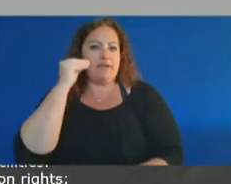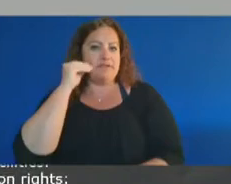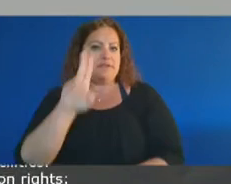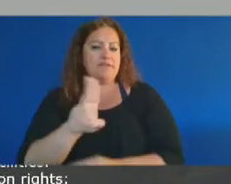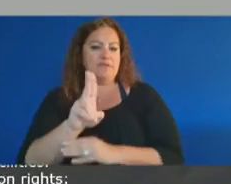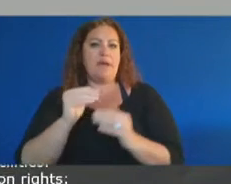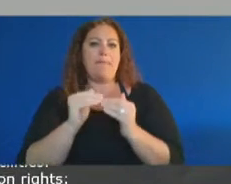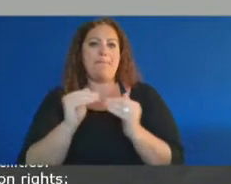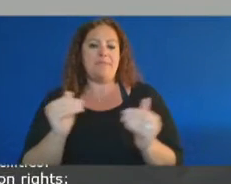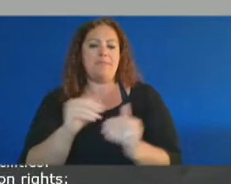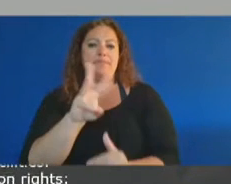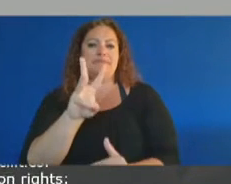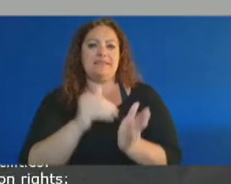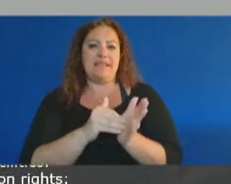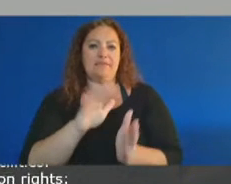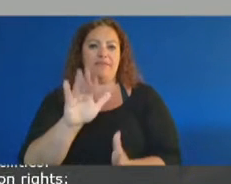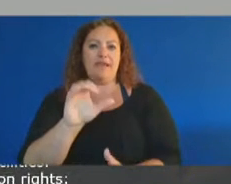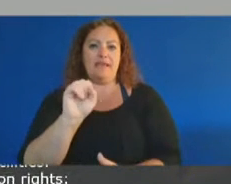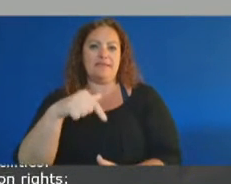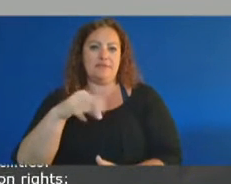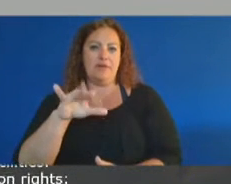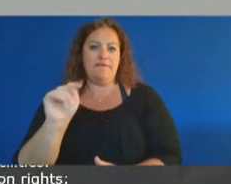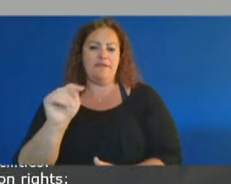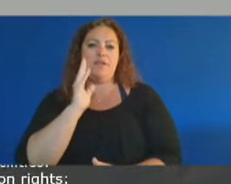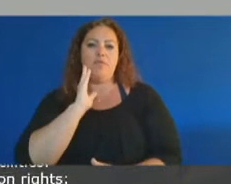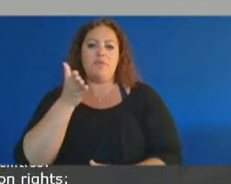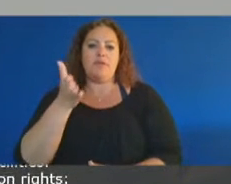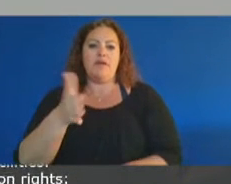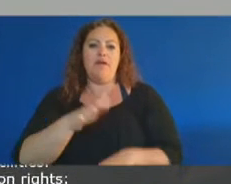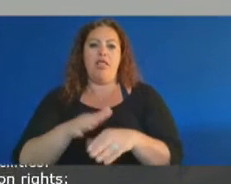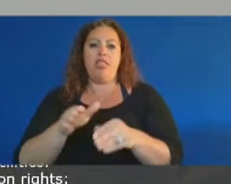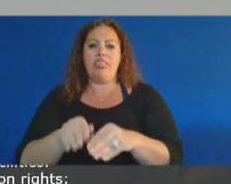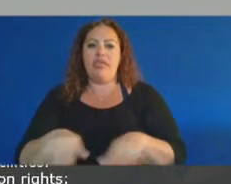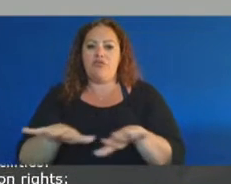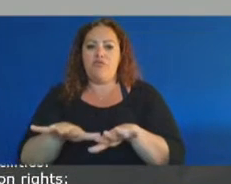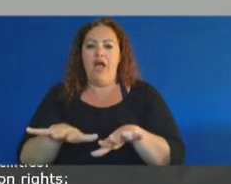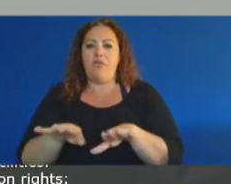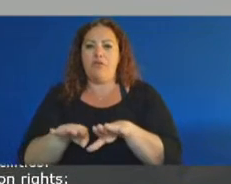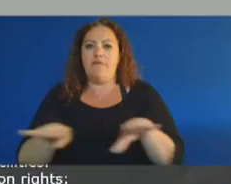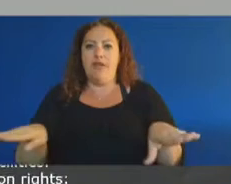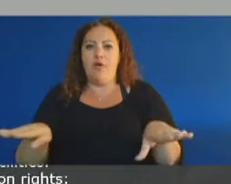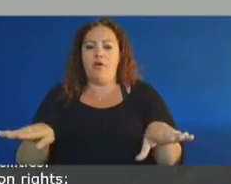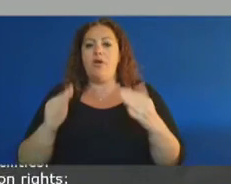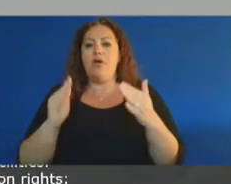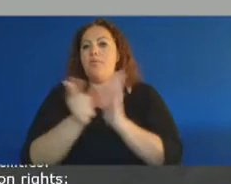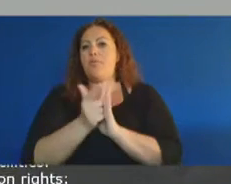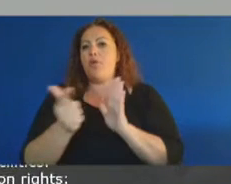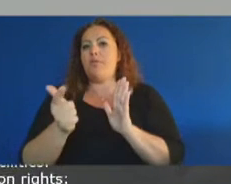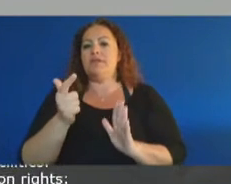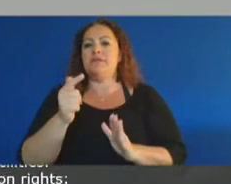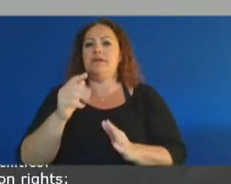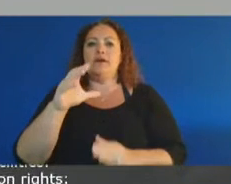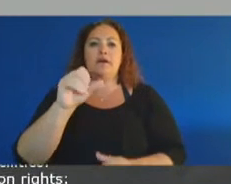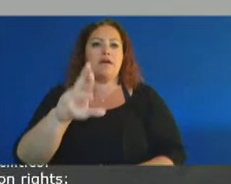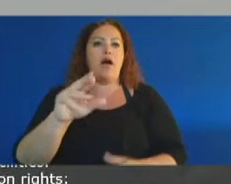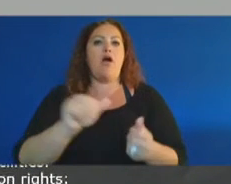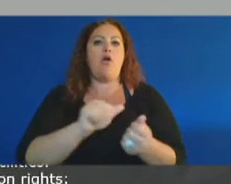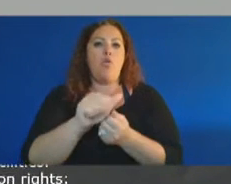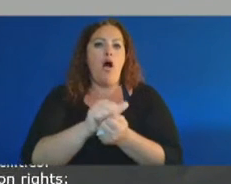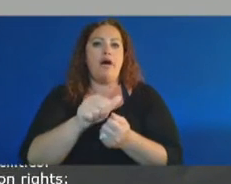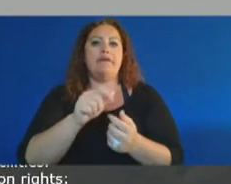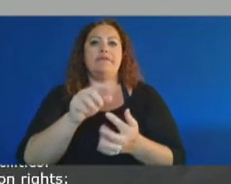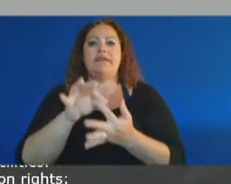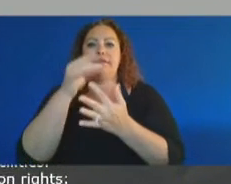6,000 of those Square ft uh would be located on the ground floor uh does prohibit things like car washes except for those that might be